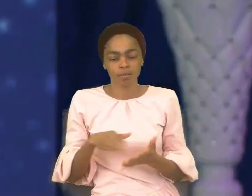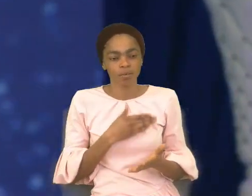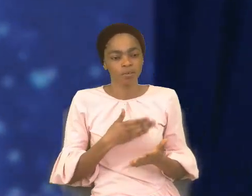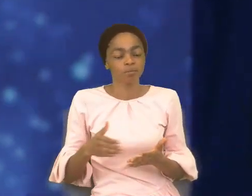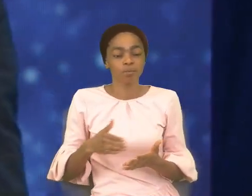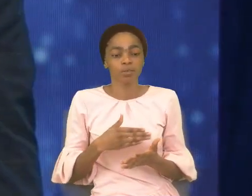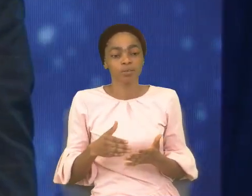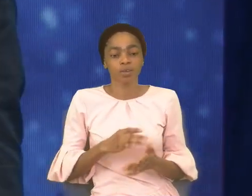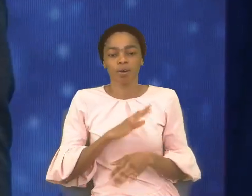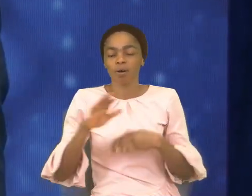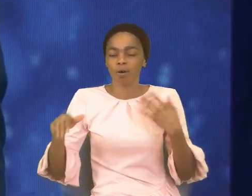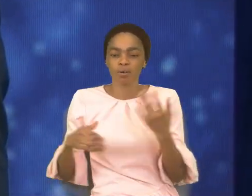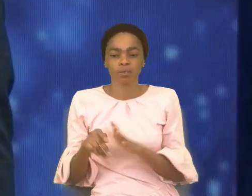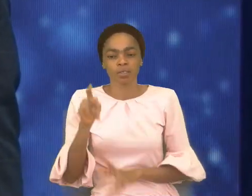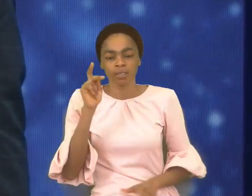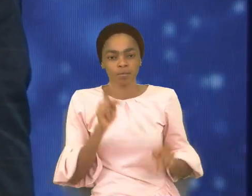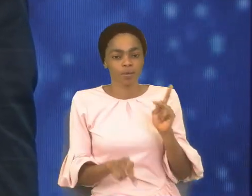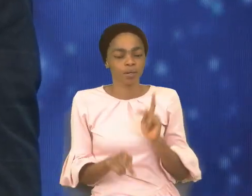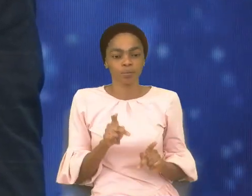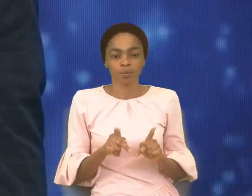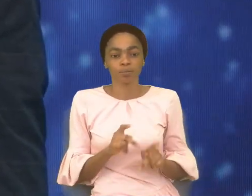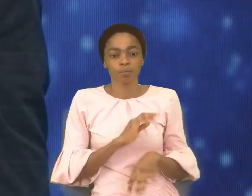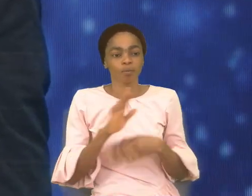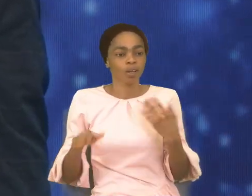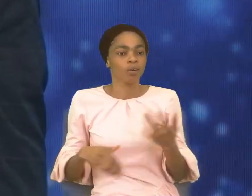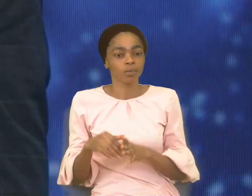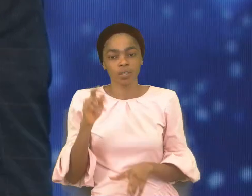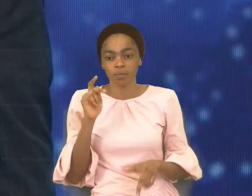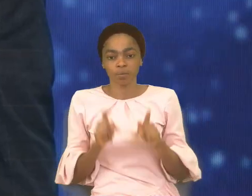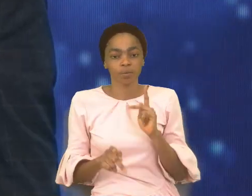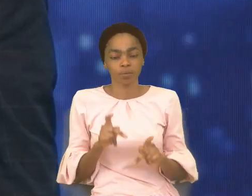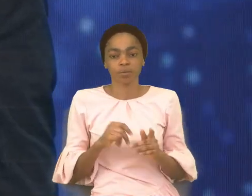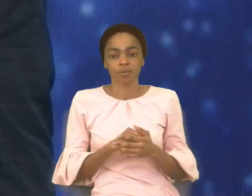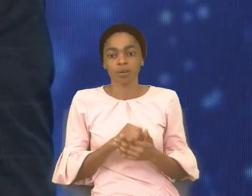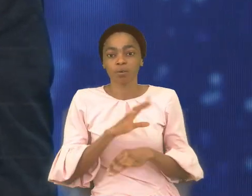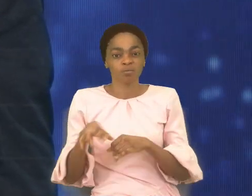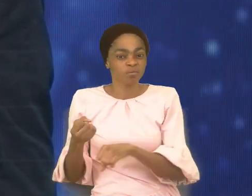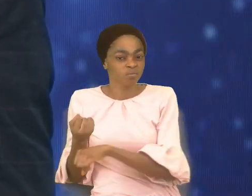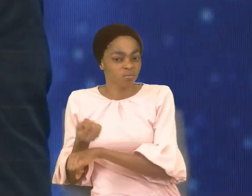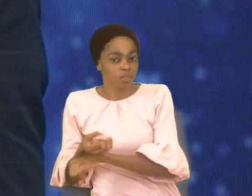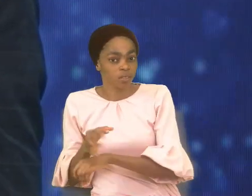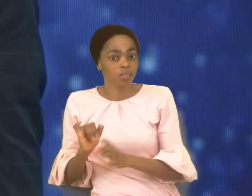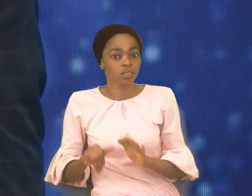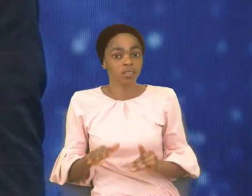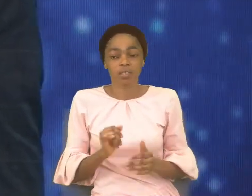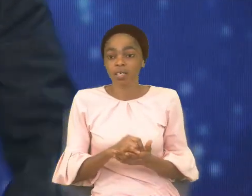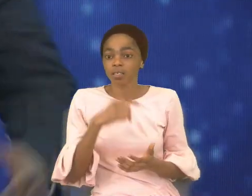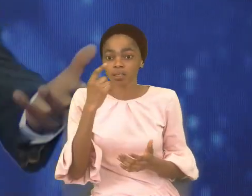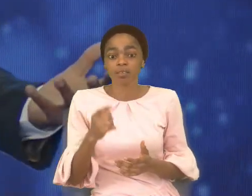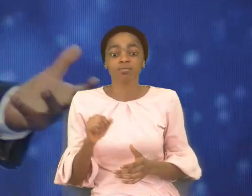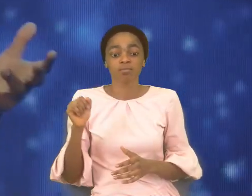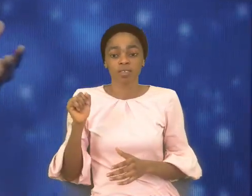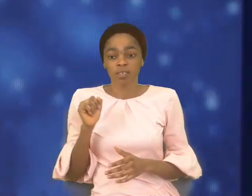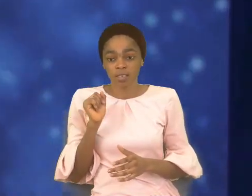all the people, all those counselors that said, yes, you cast three men into the furnace, and now